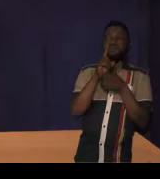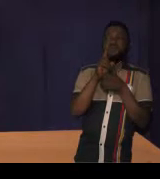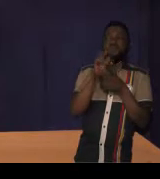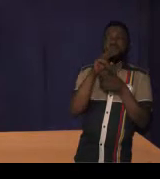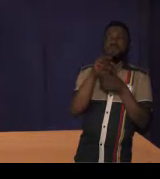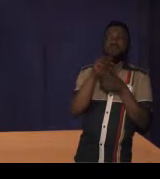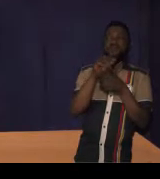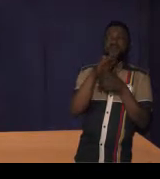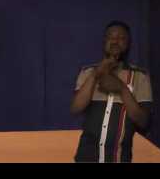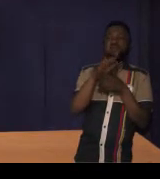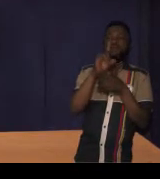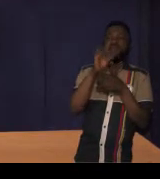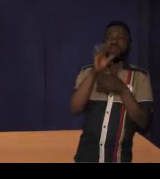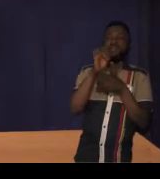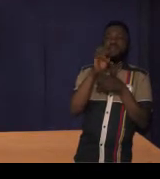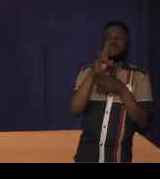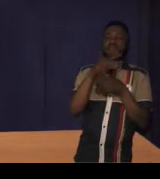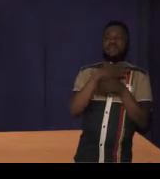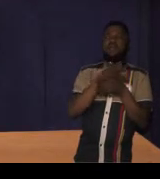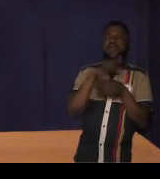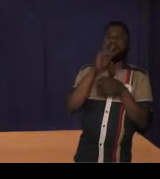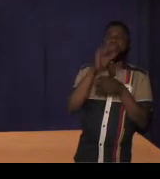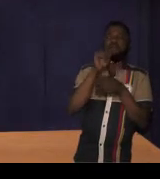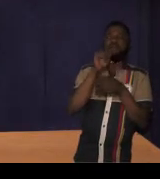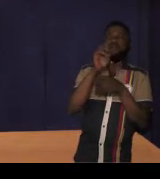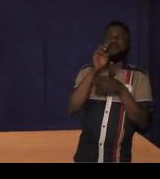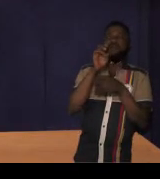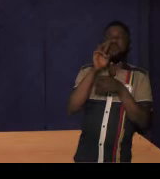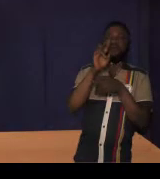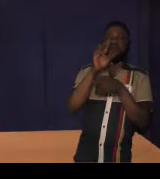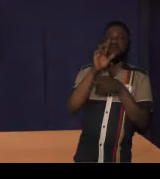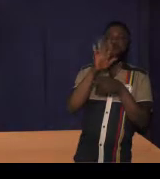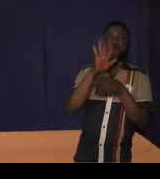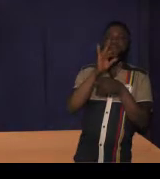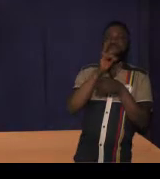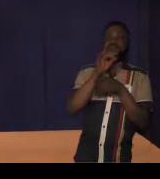Of course, it's 13.5 times 1 liter, and 13.5 times 1 is